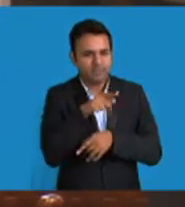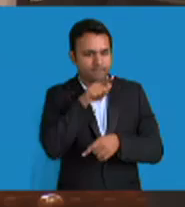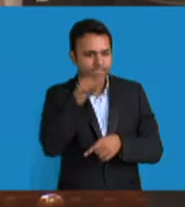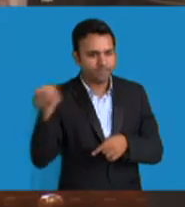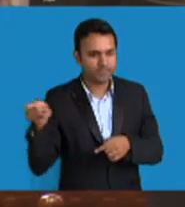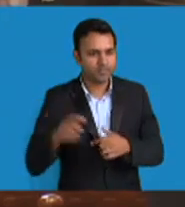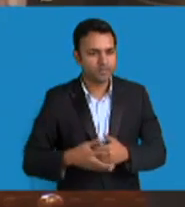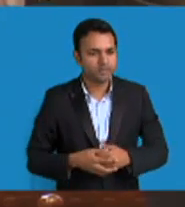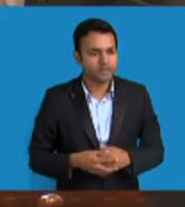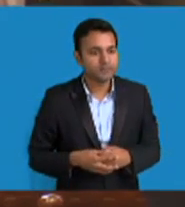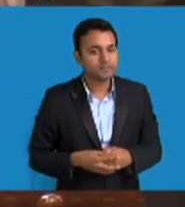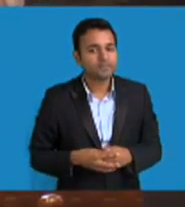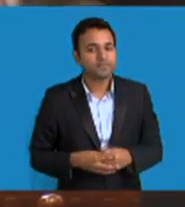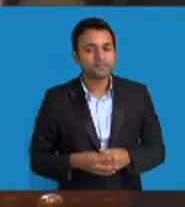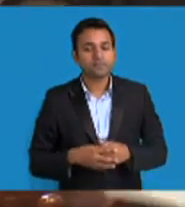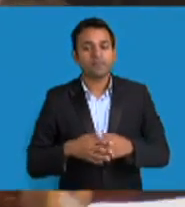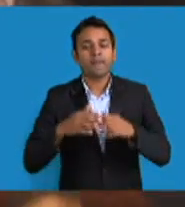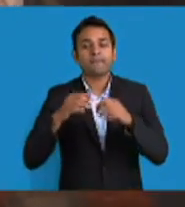Control Division.